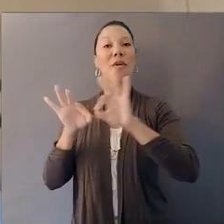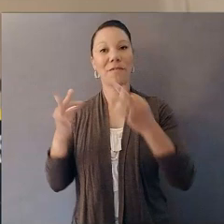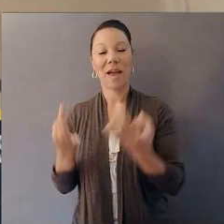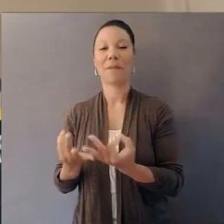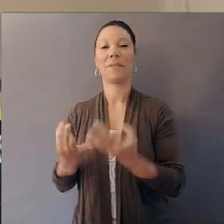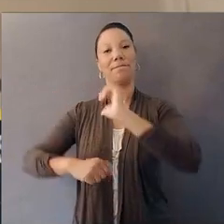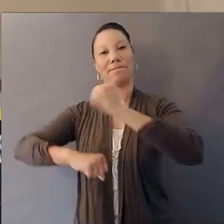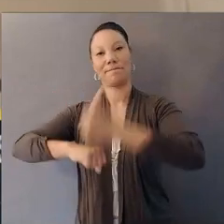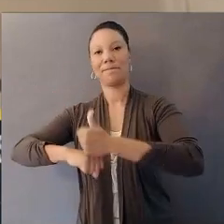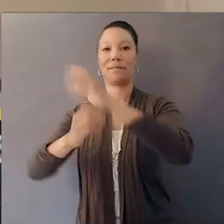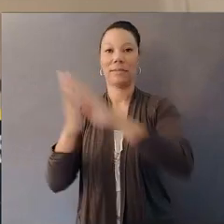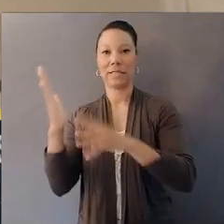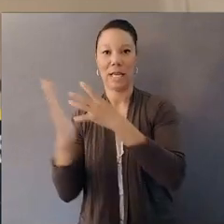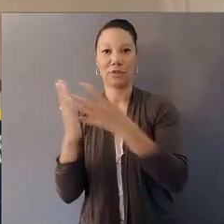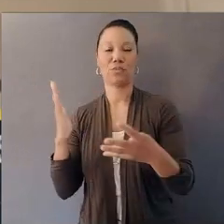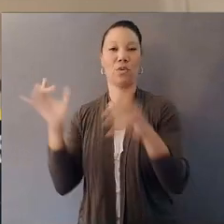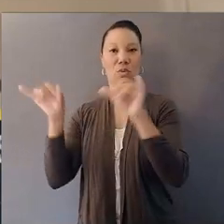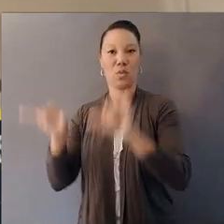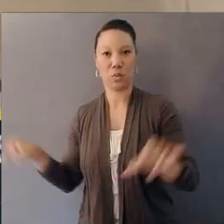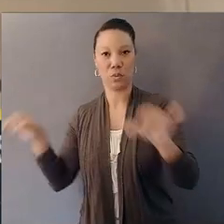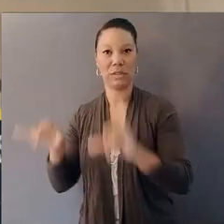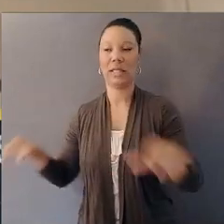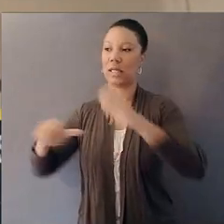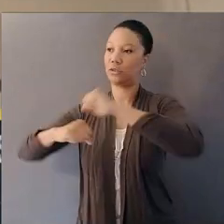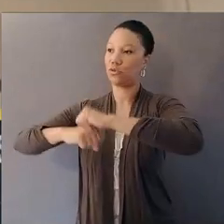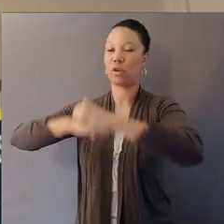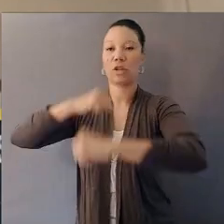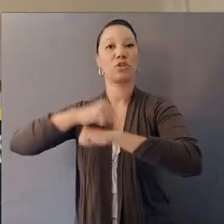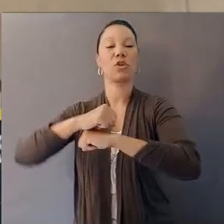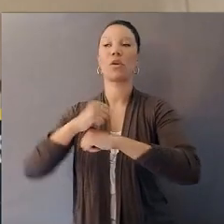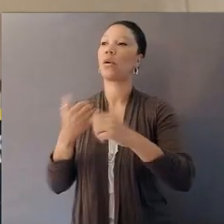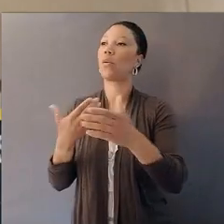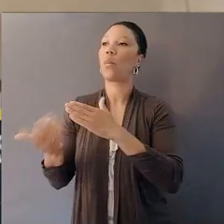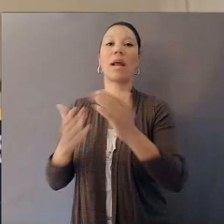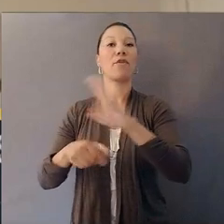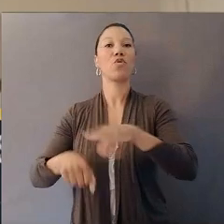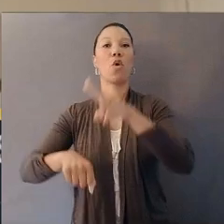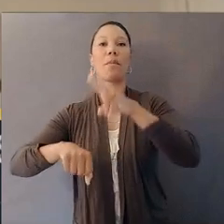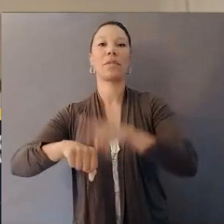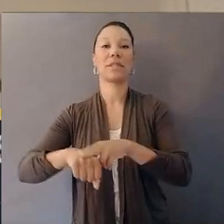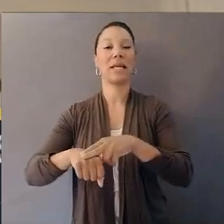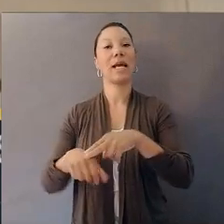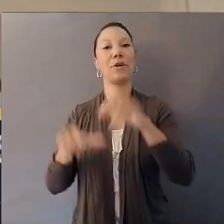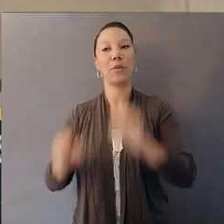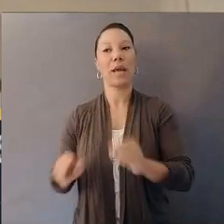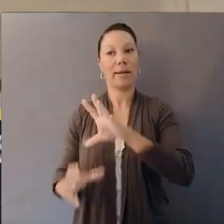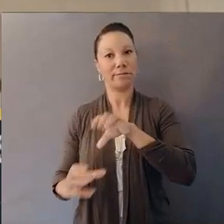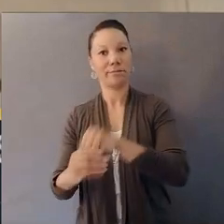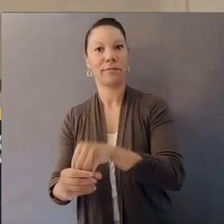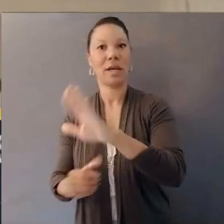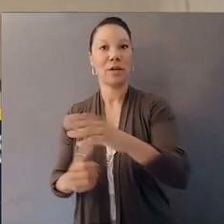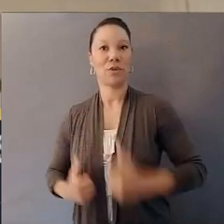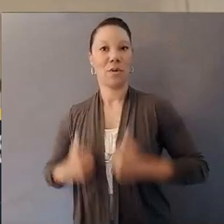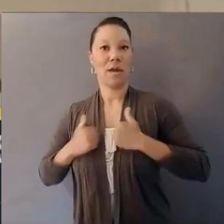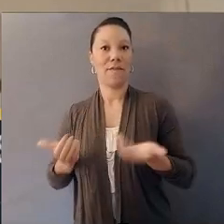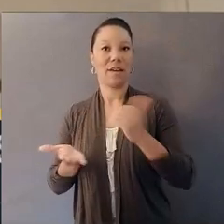routine. Getting that structure, getting that whatever normalcy you can pull back into your house during this time is